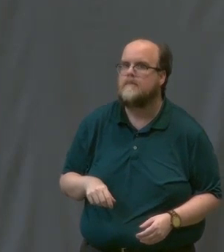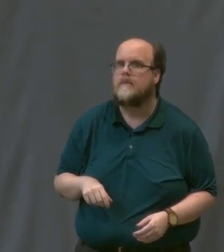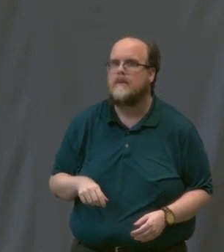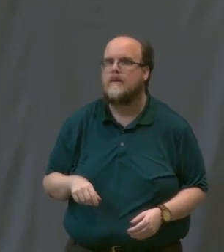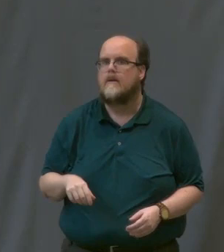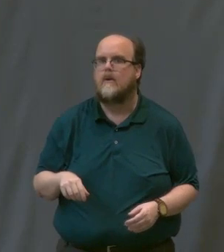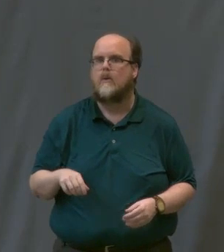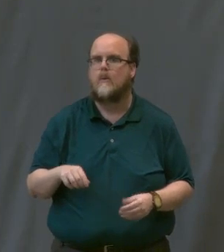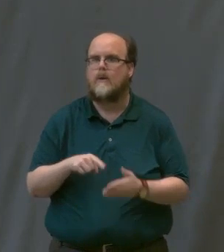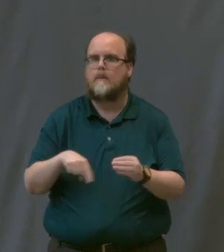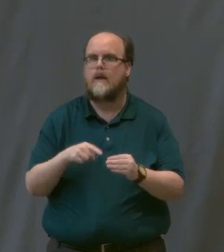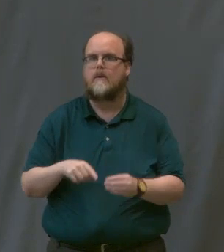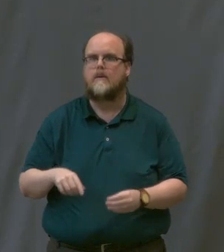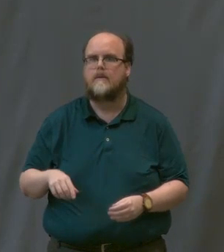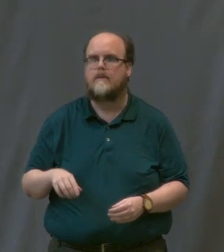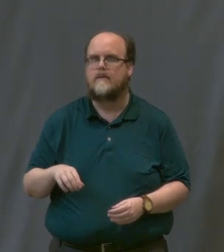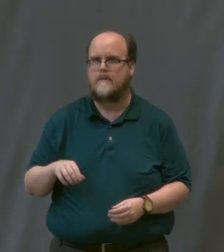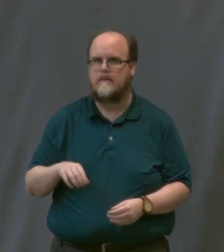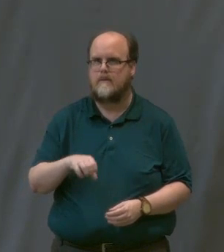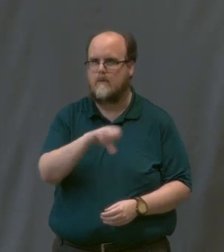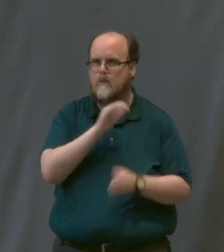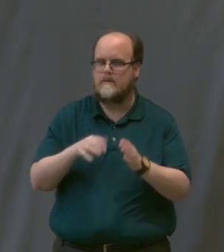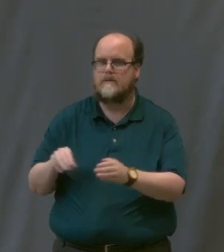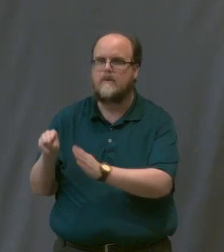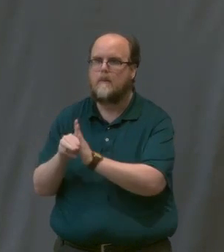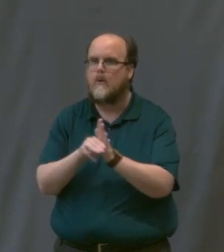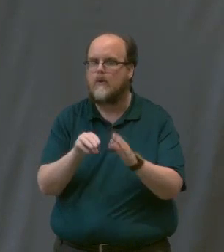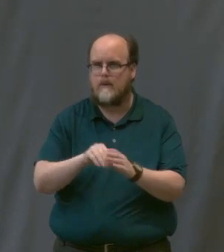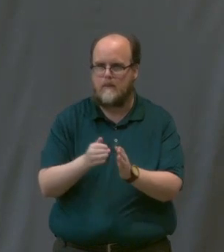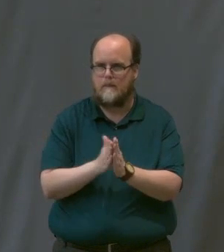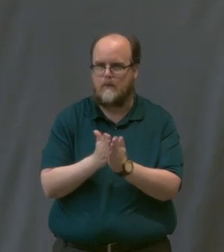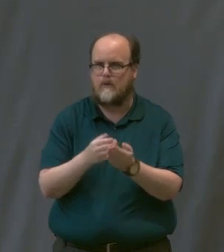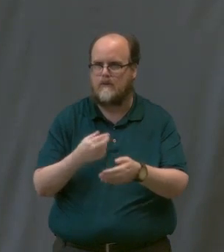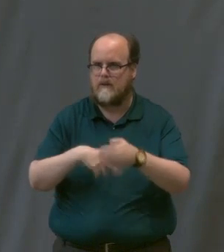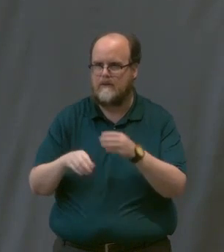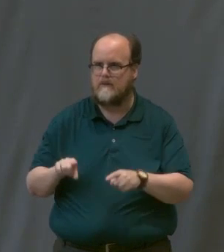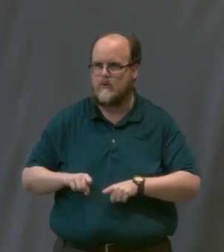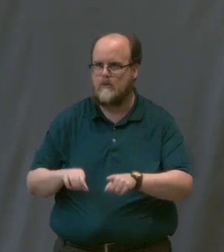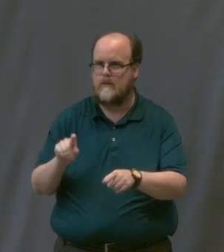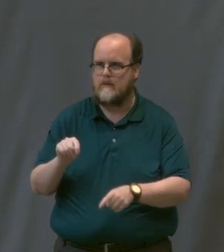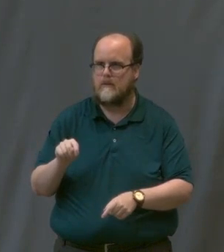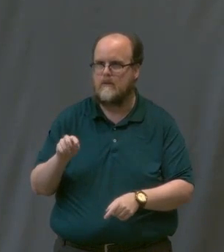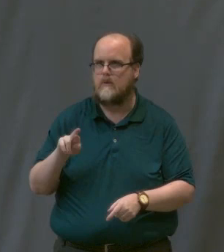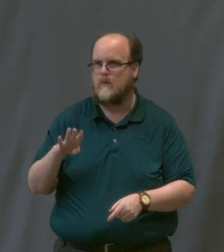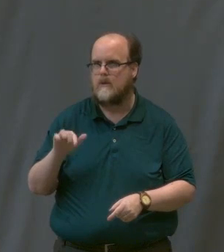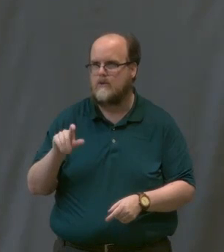What about the saints in Revelation who were murdered during the tribulation? Were they at peace?